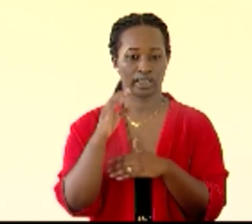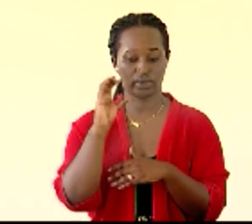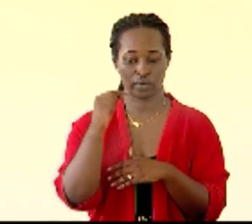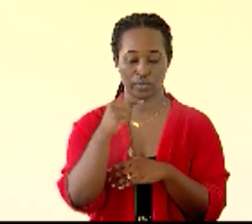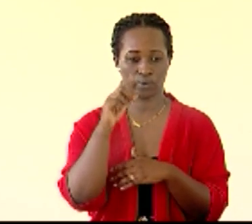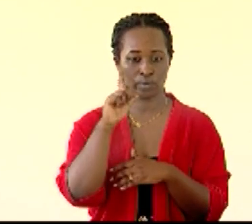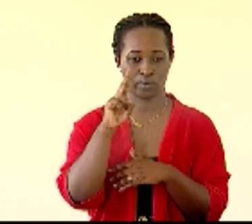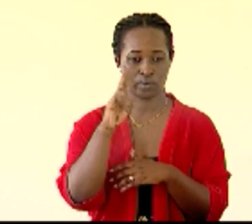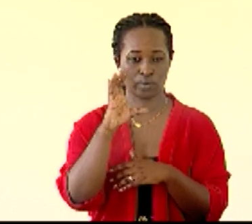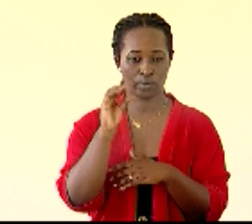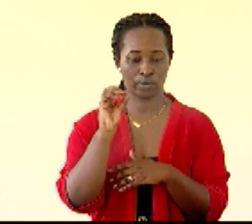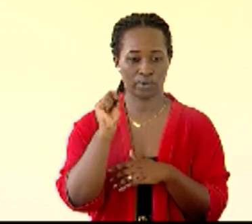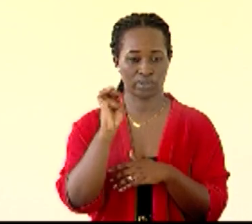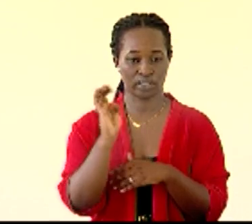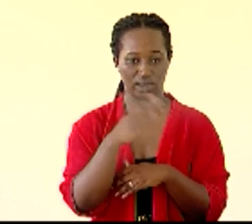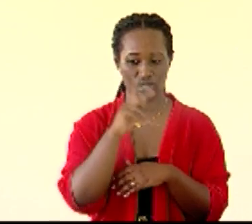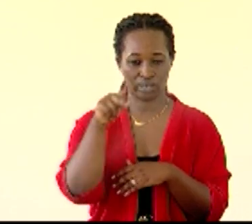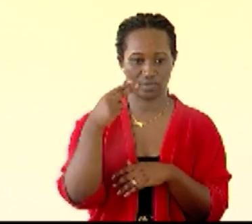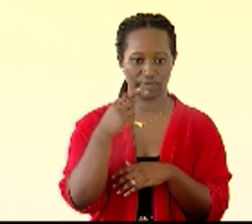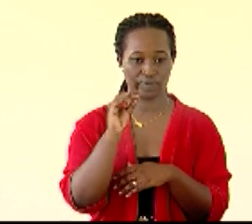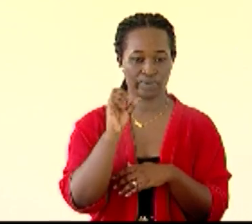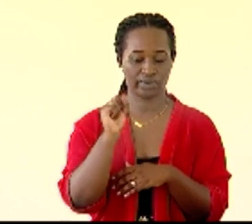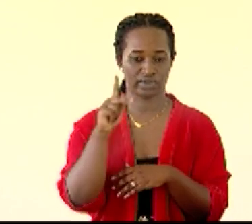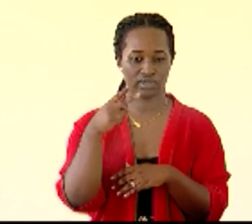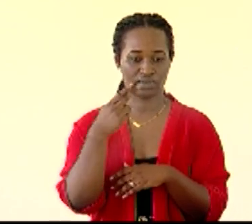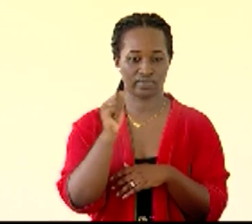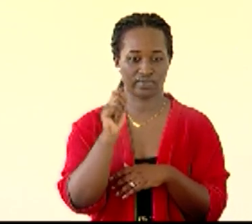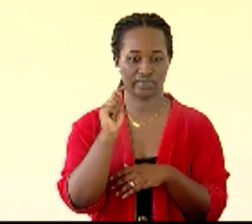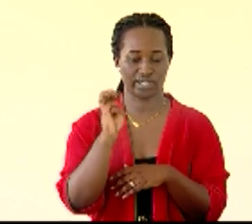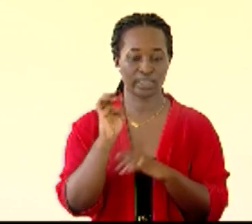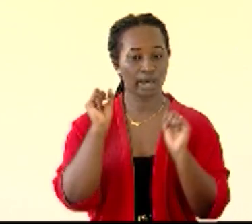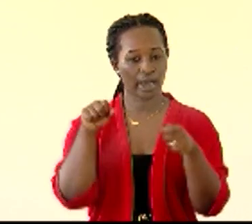lose the phosphate ions and turn into